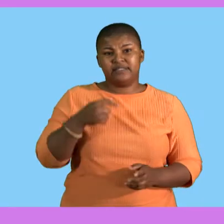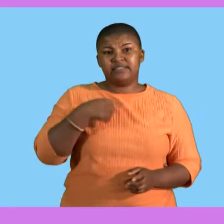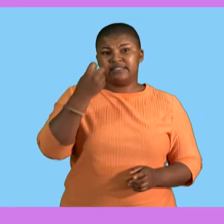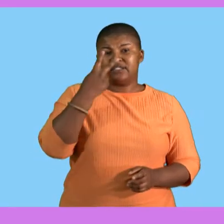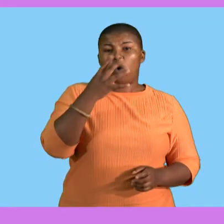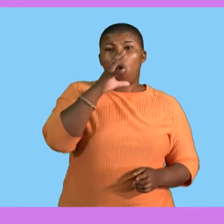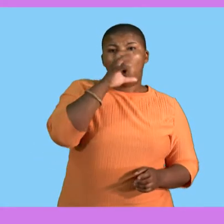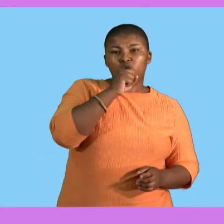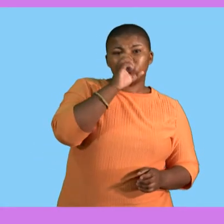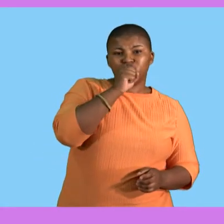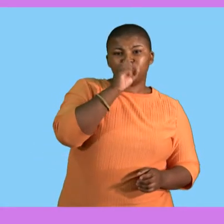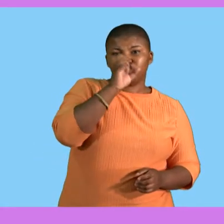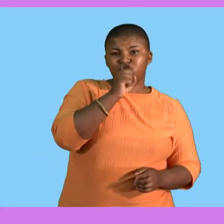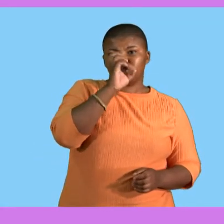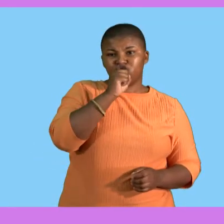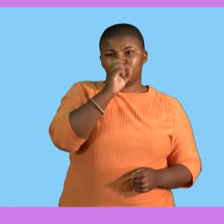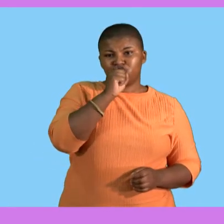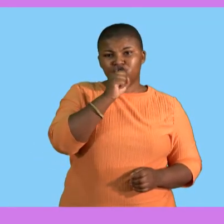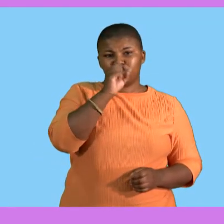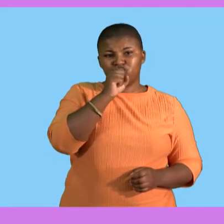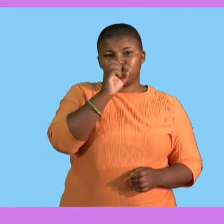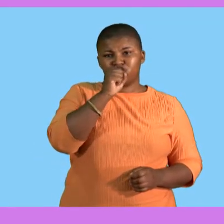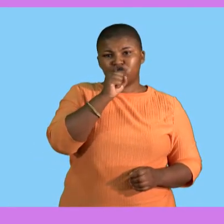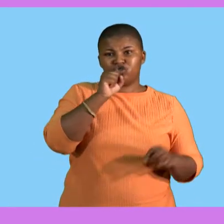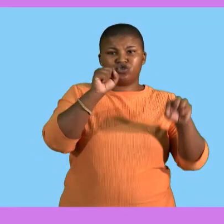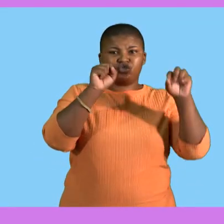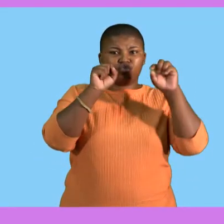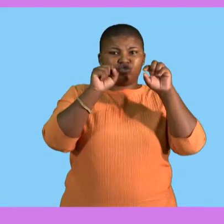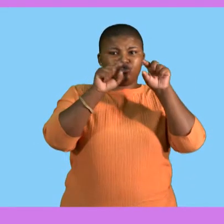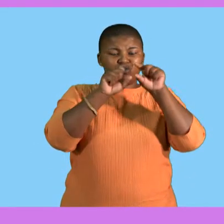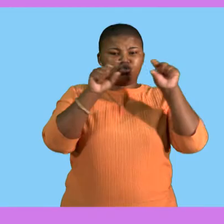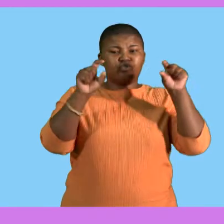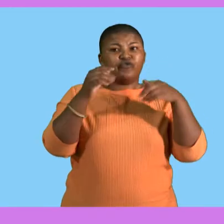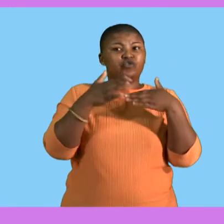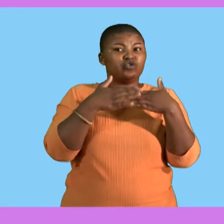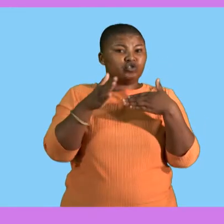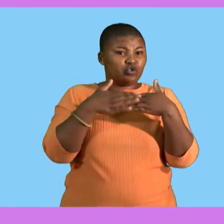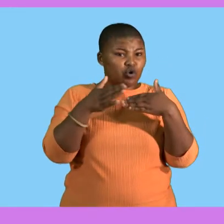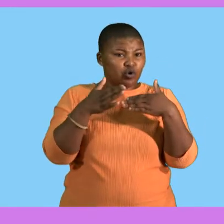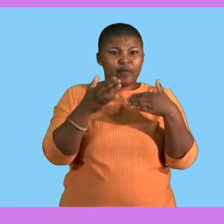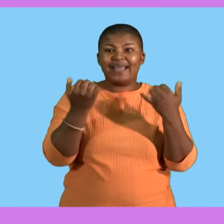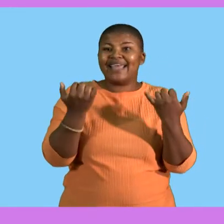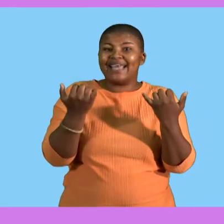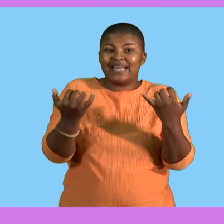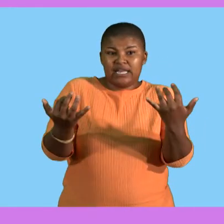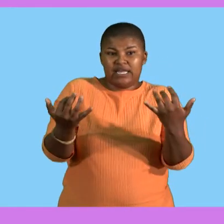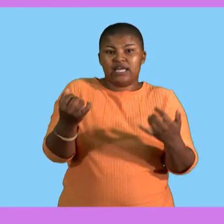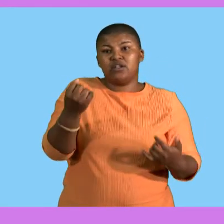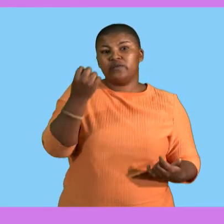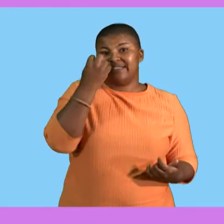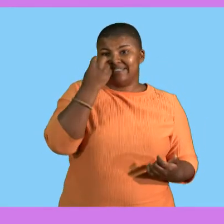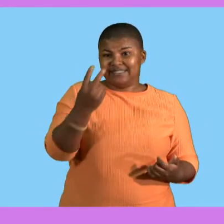the orange painted part of the door and the green